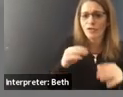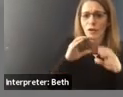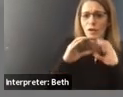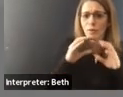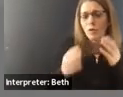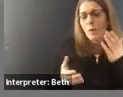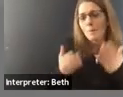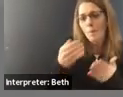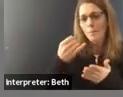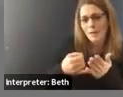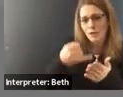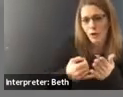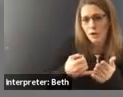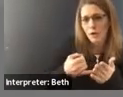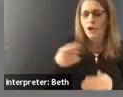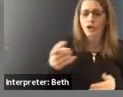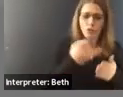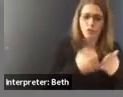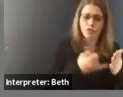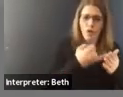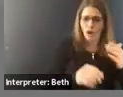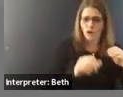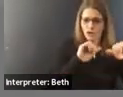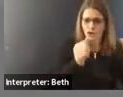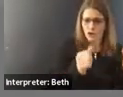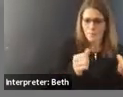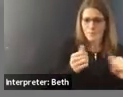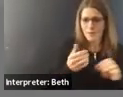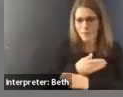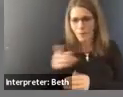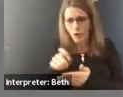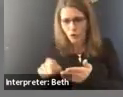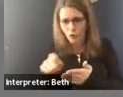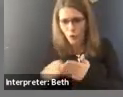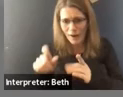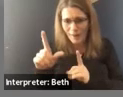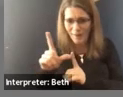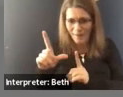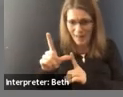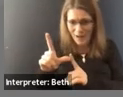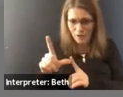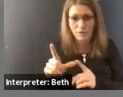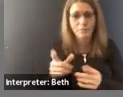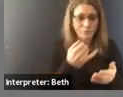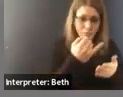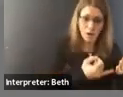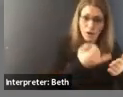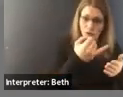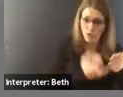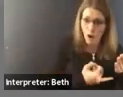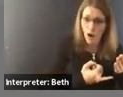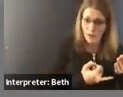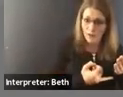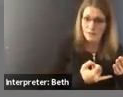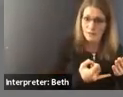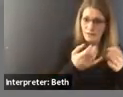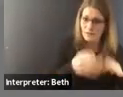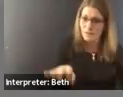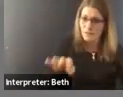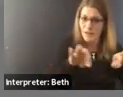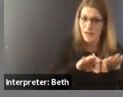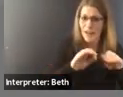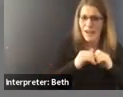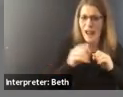shapes before you're writing letters. So drawing is critical. And how you make that bridge to CAD,